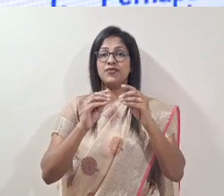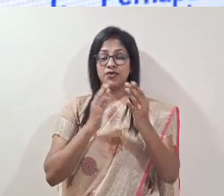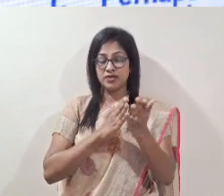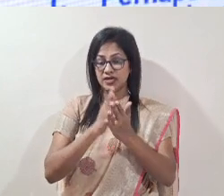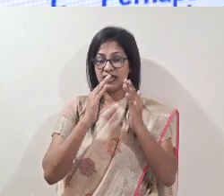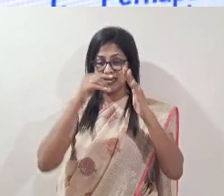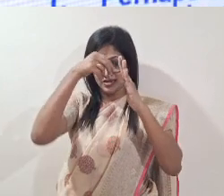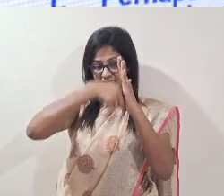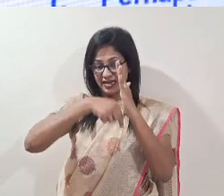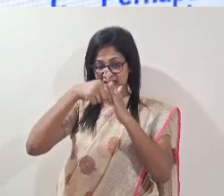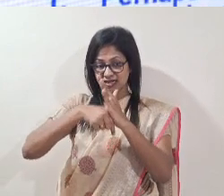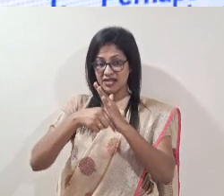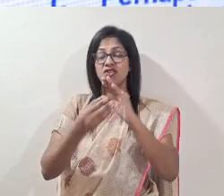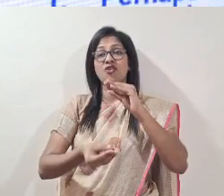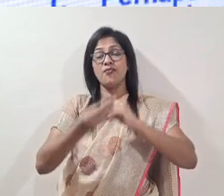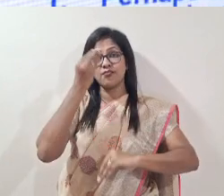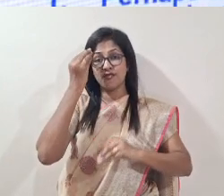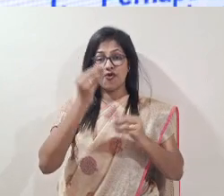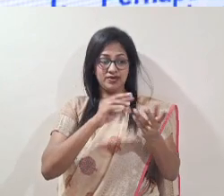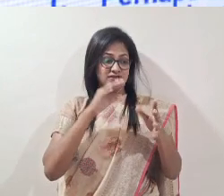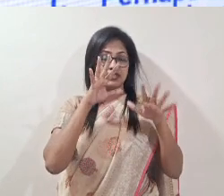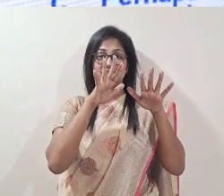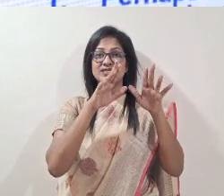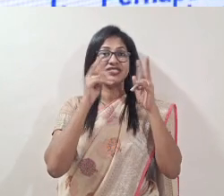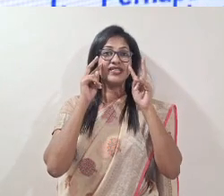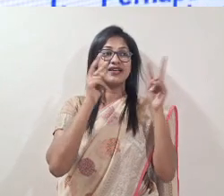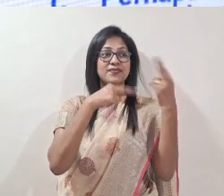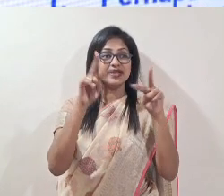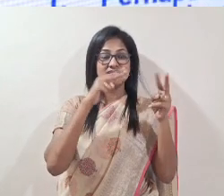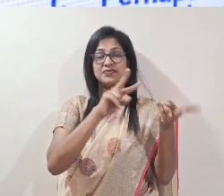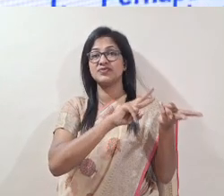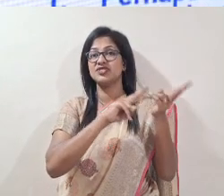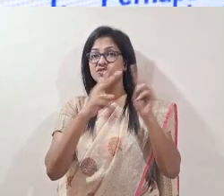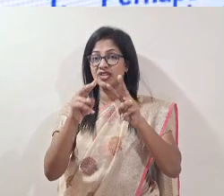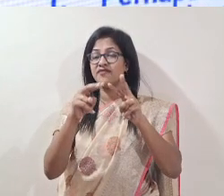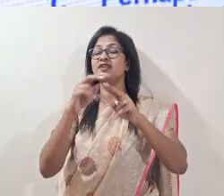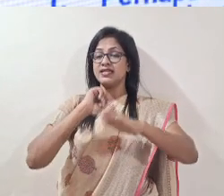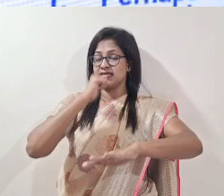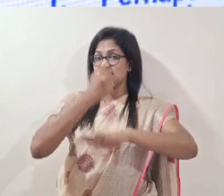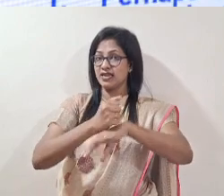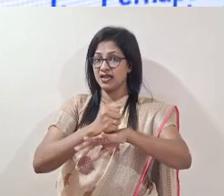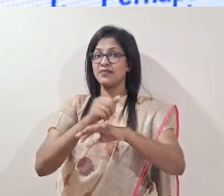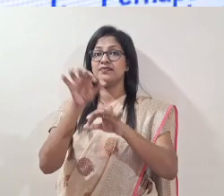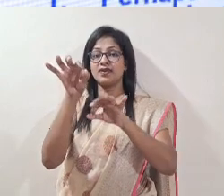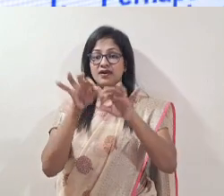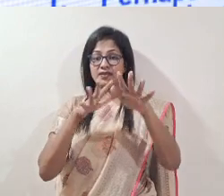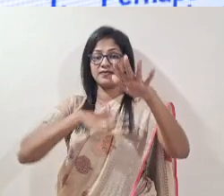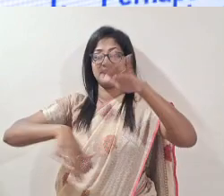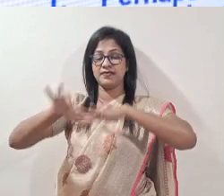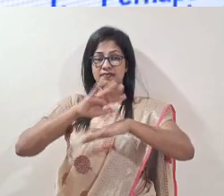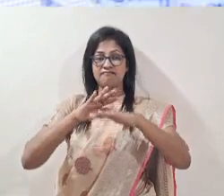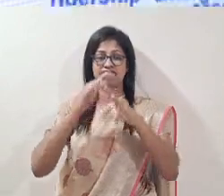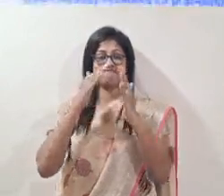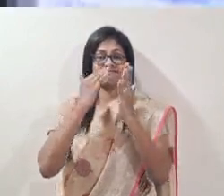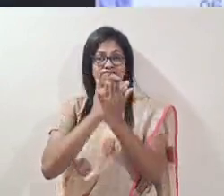length, further credence to shifting perception of established urban planning paradigms.